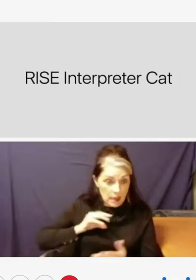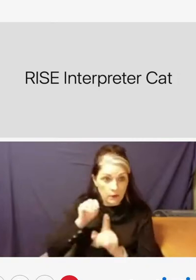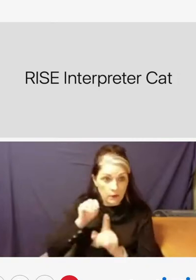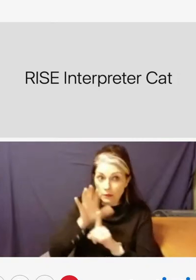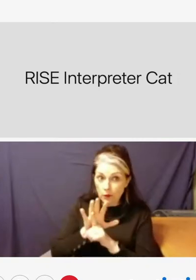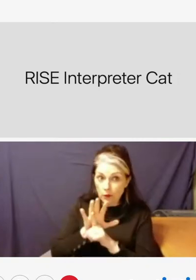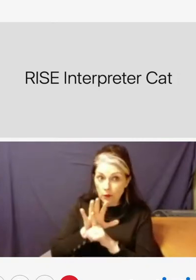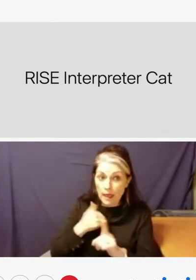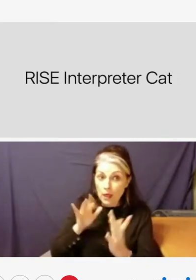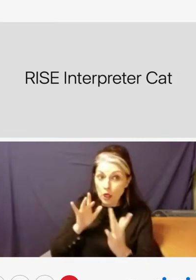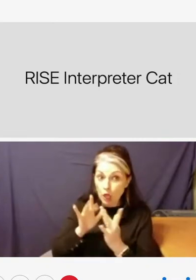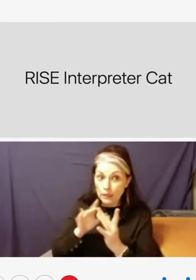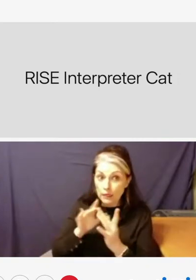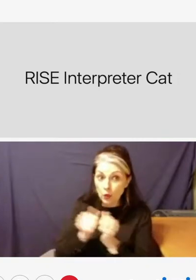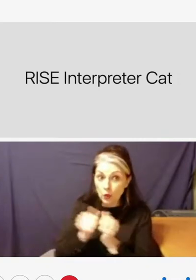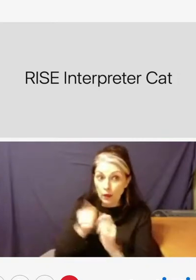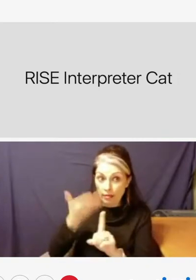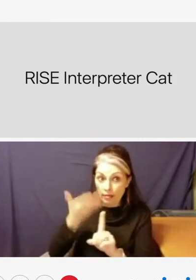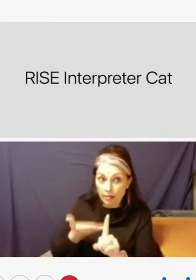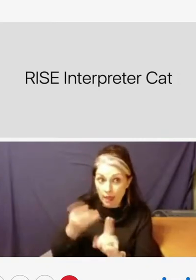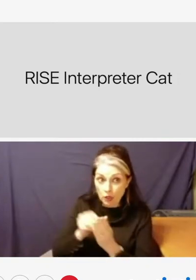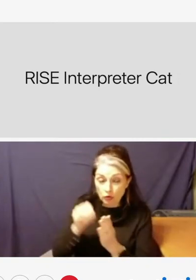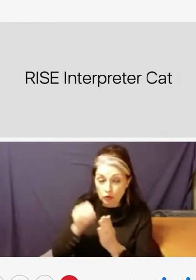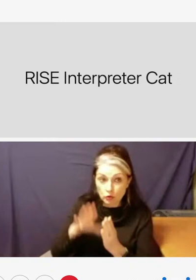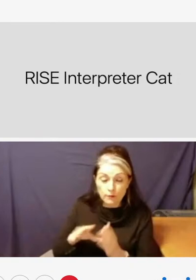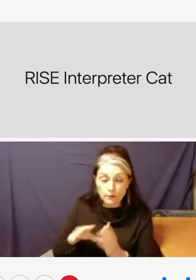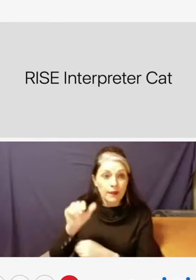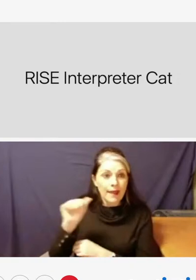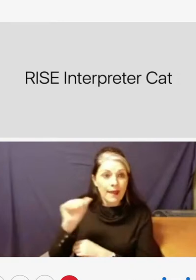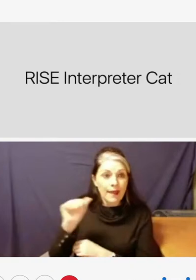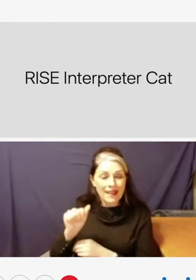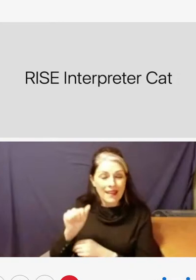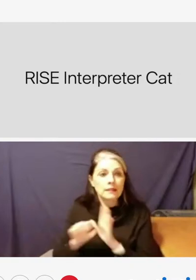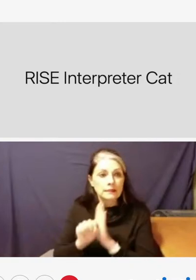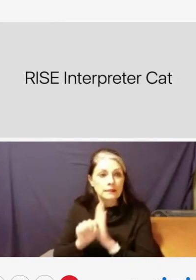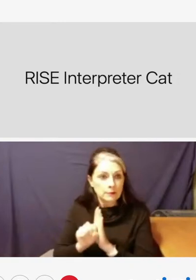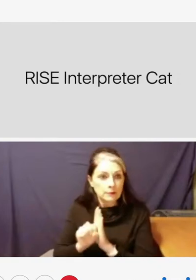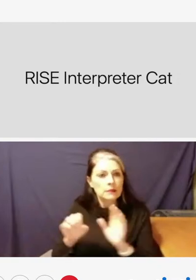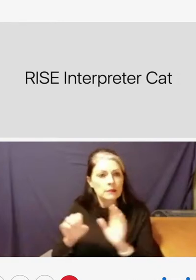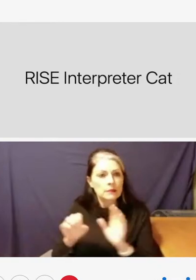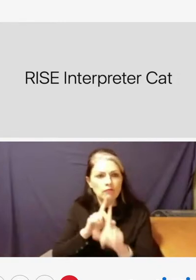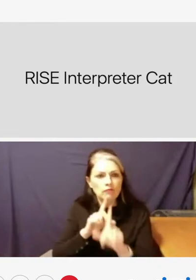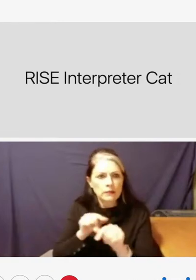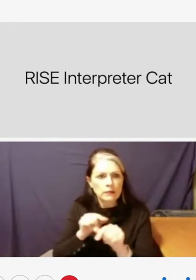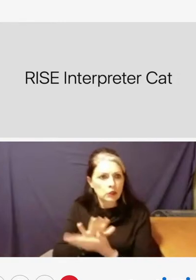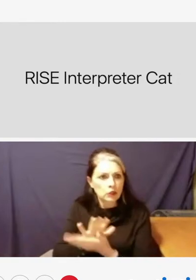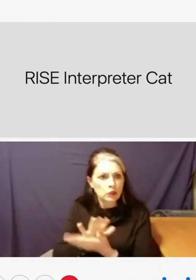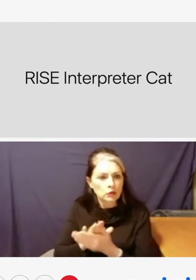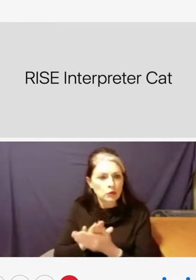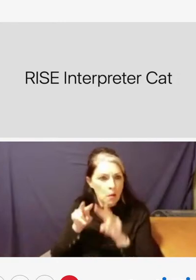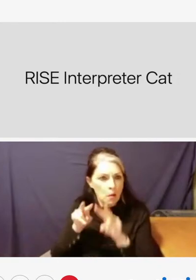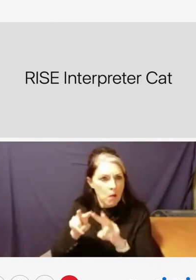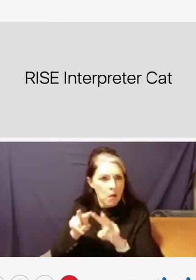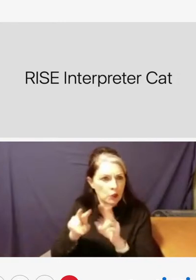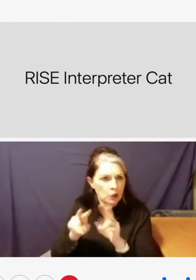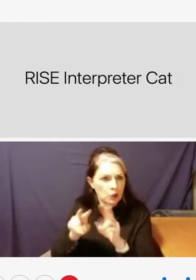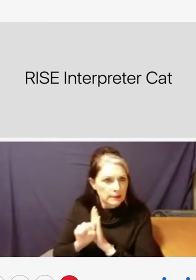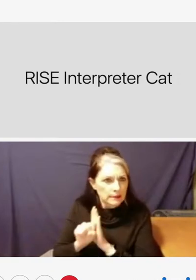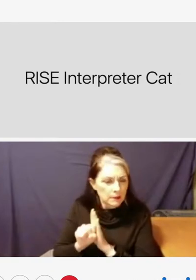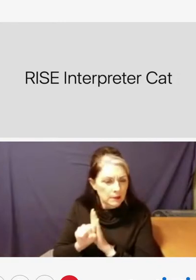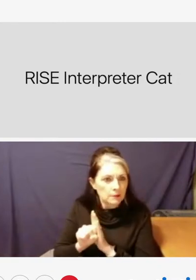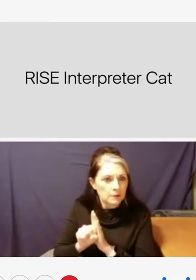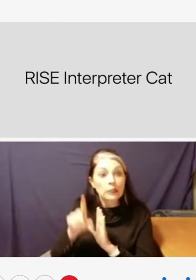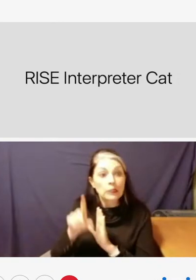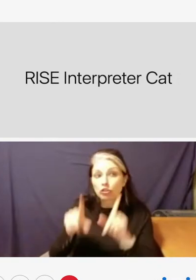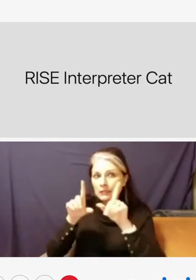student any asymptomatic students can attend school monitor for symptoms and should test on days